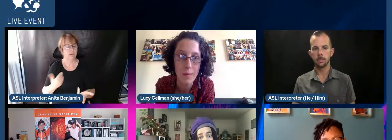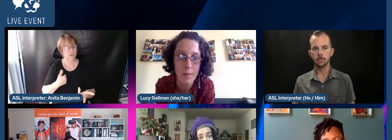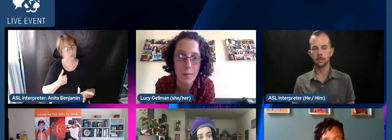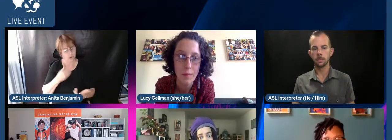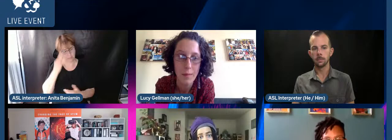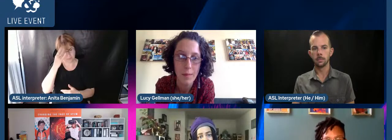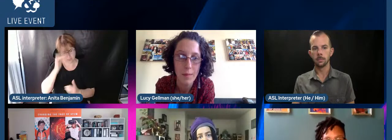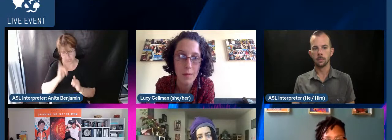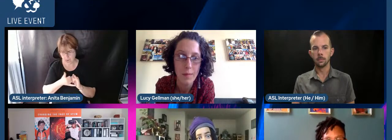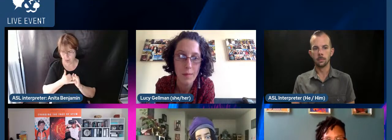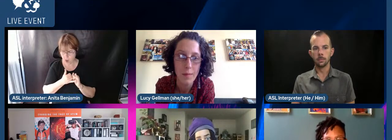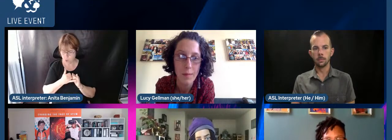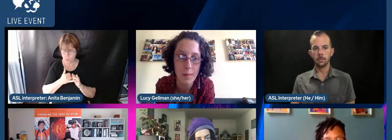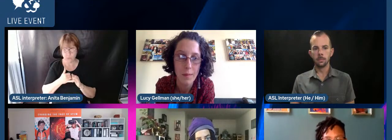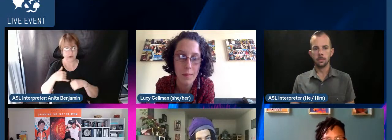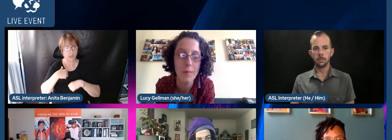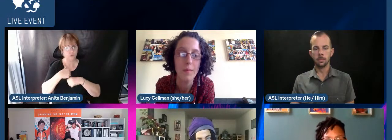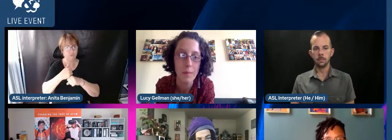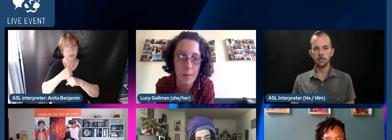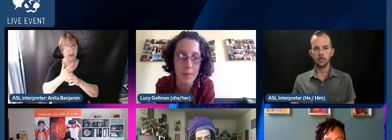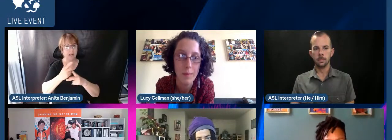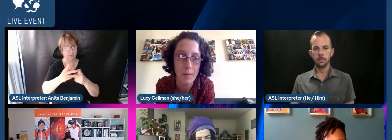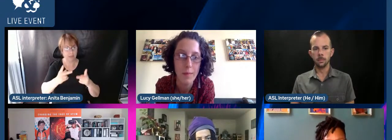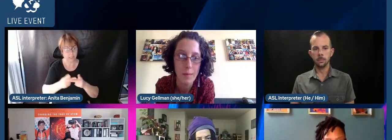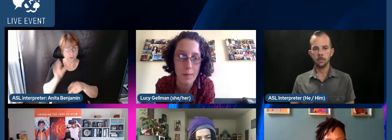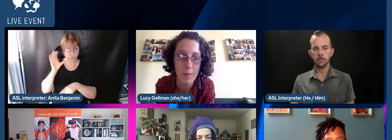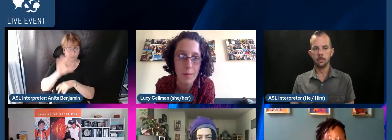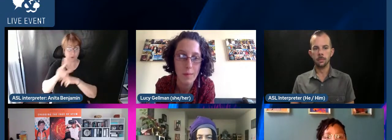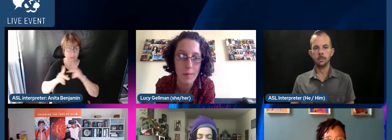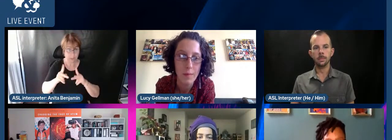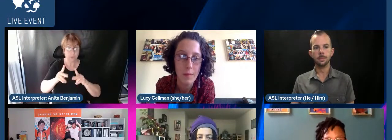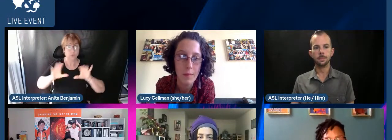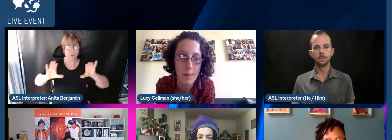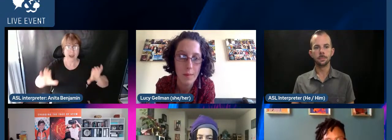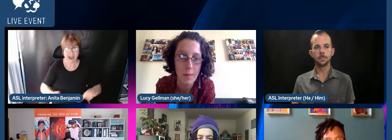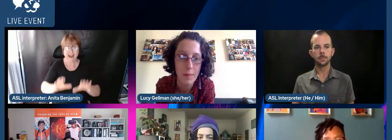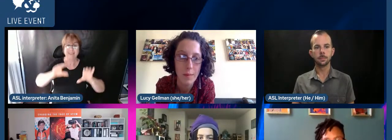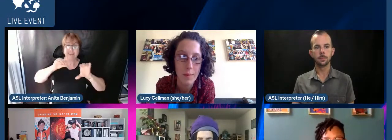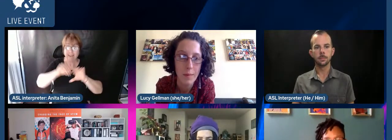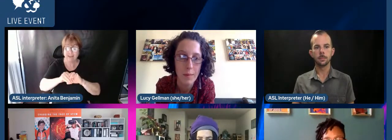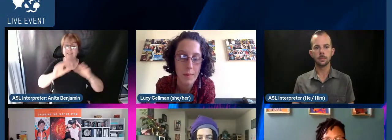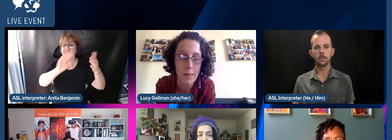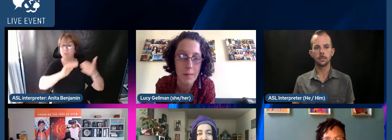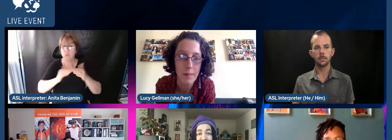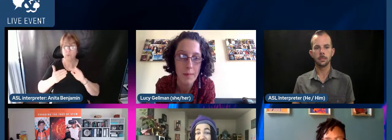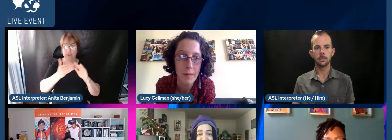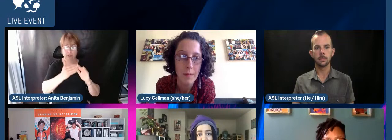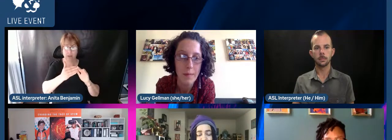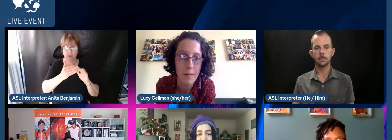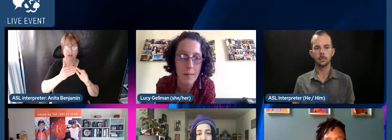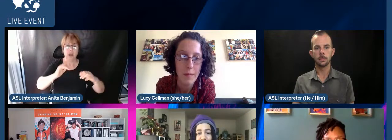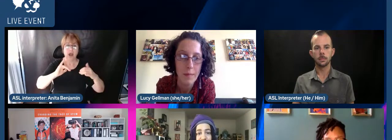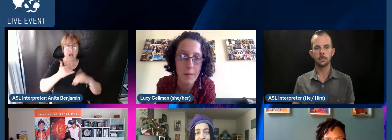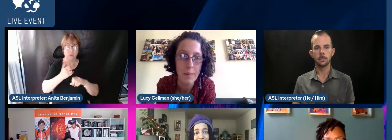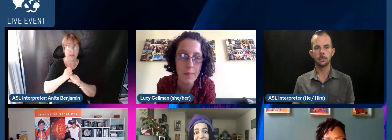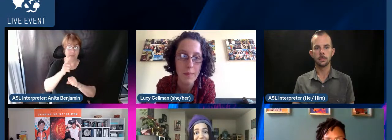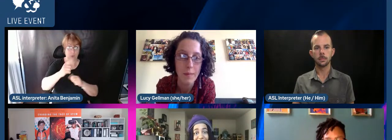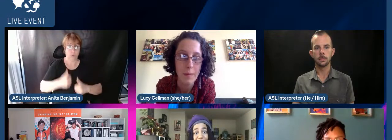create conditions that force people to act in community? How can I make your life impossible